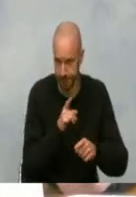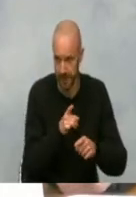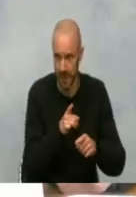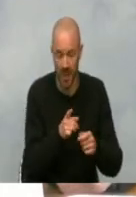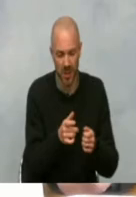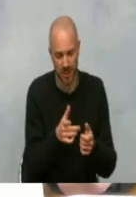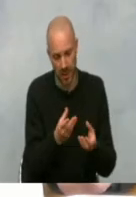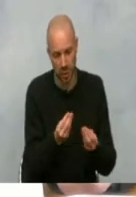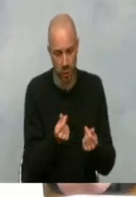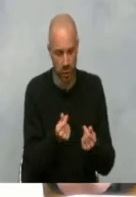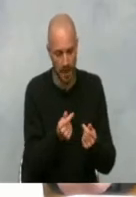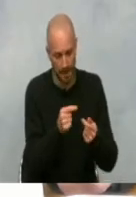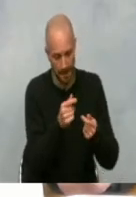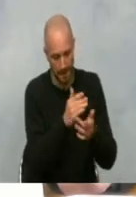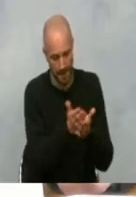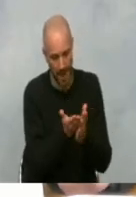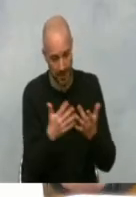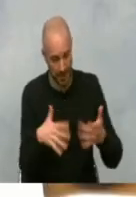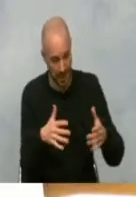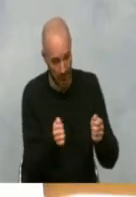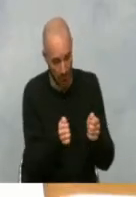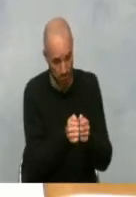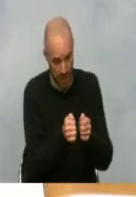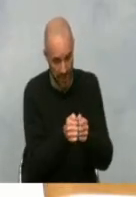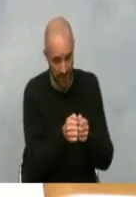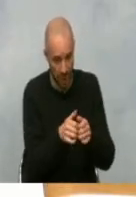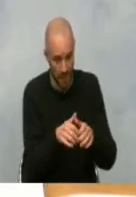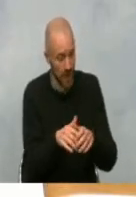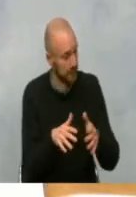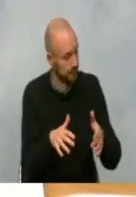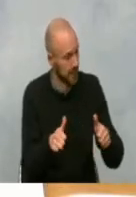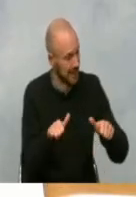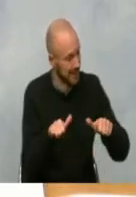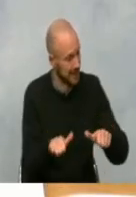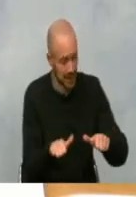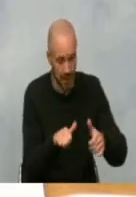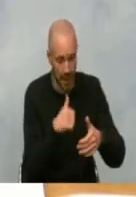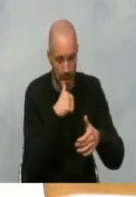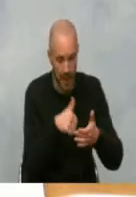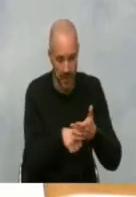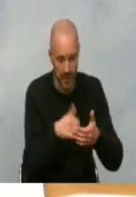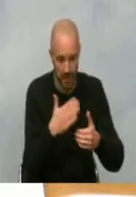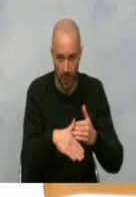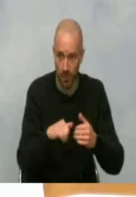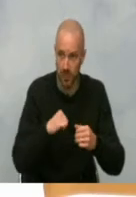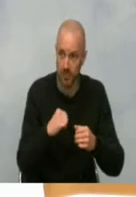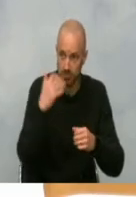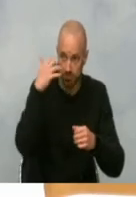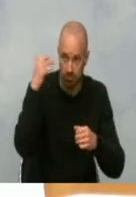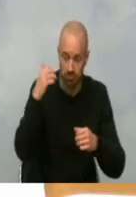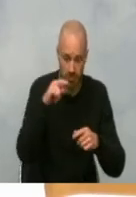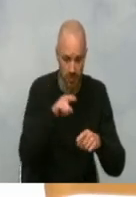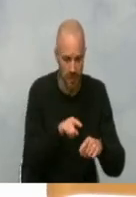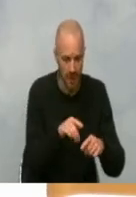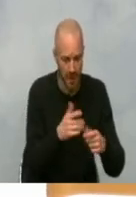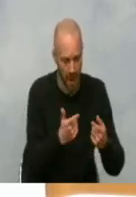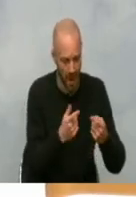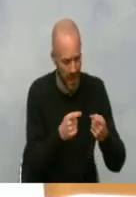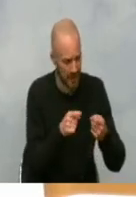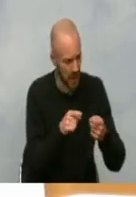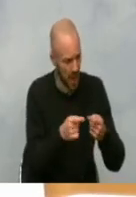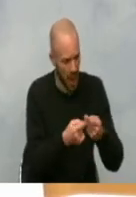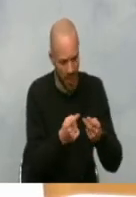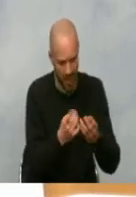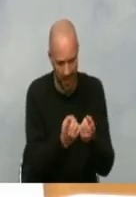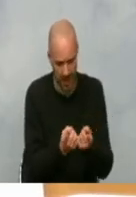things in the settlement letters from the Scottish Government. And some of the nuances around those are covered in sections